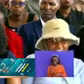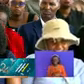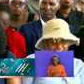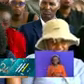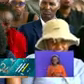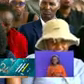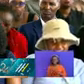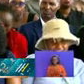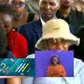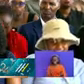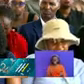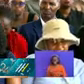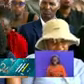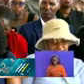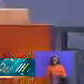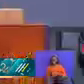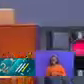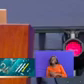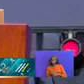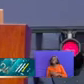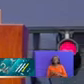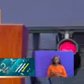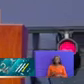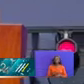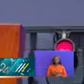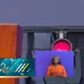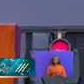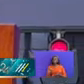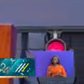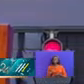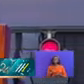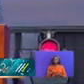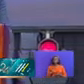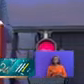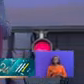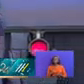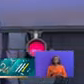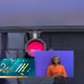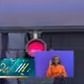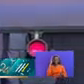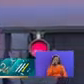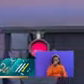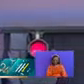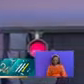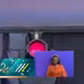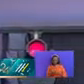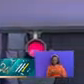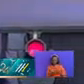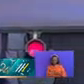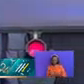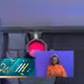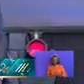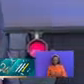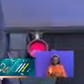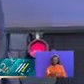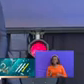what we are hearing and I believe there is a reason why we gathered here so we are looking at an age of genetic